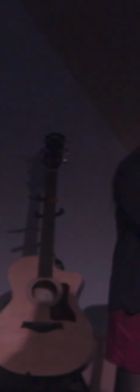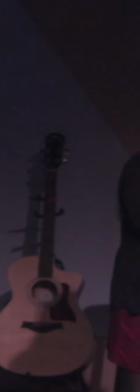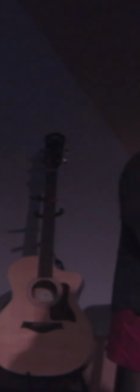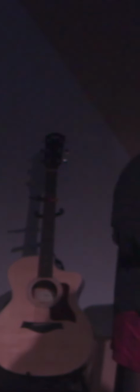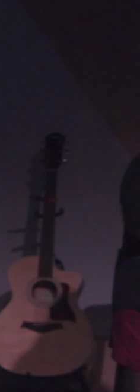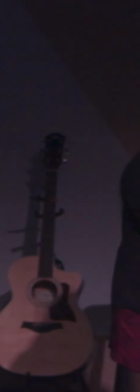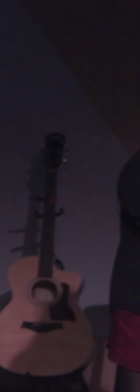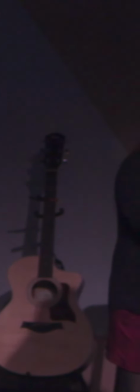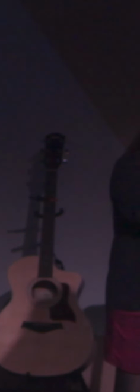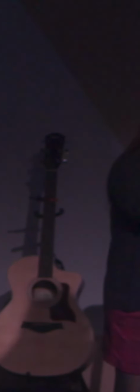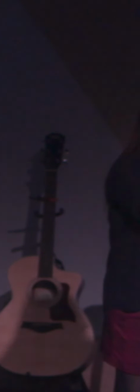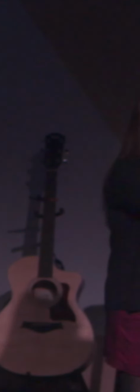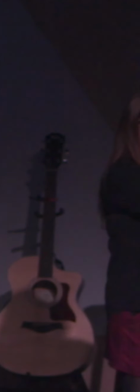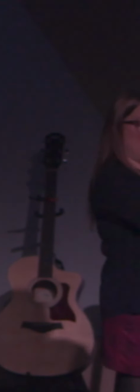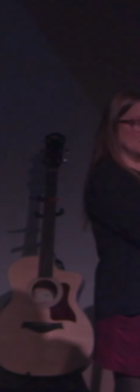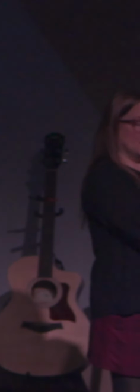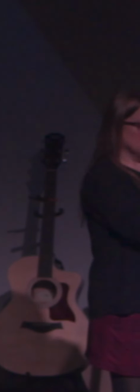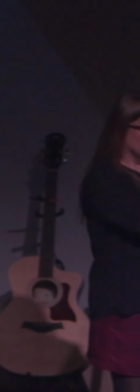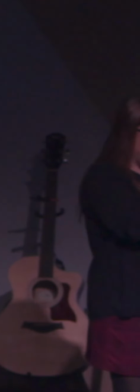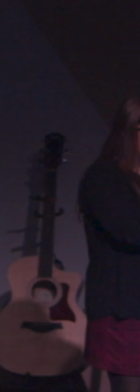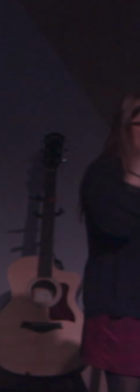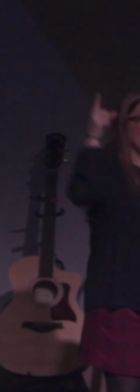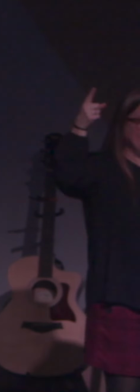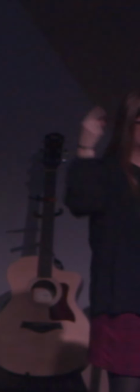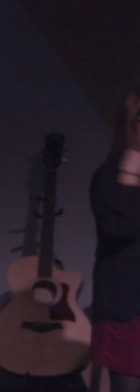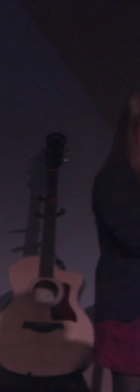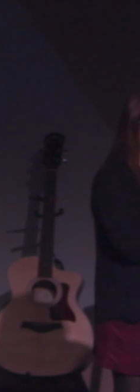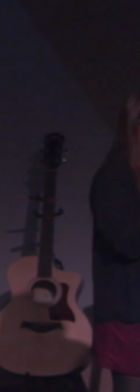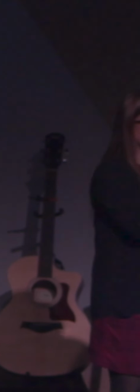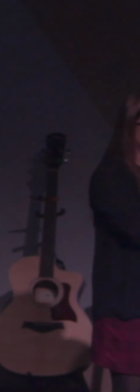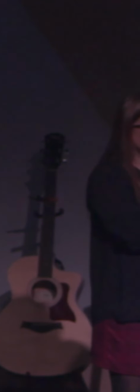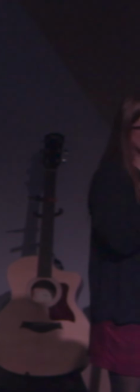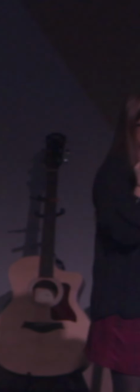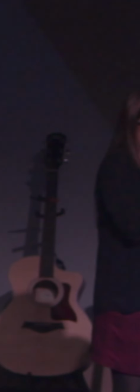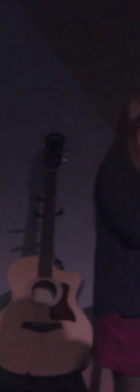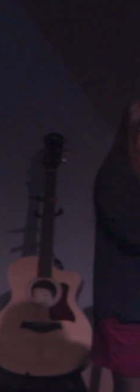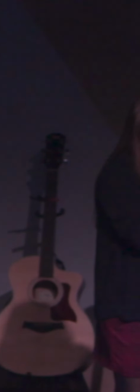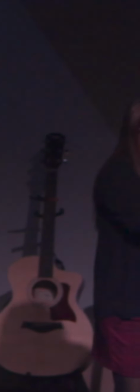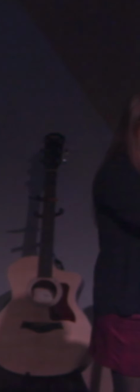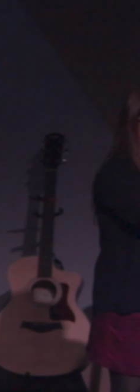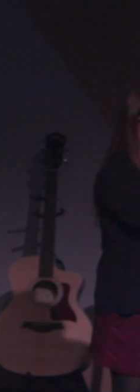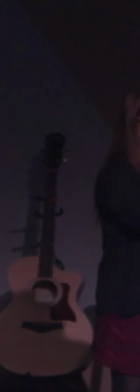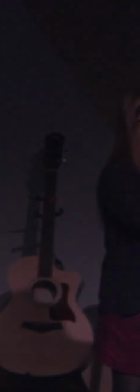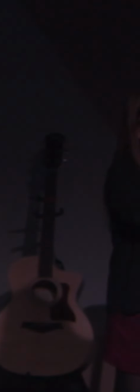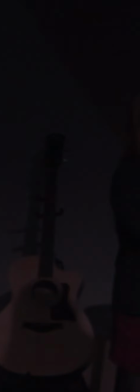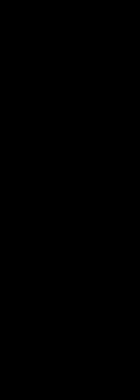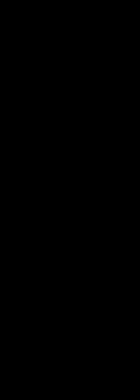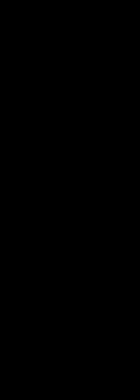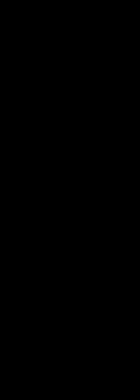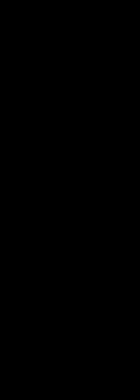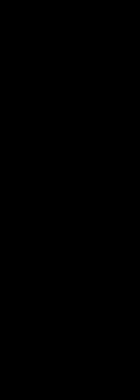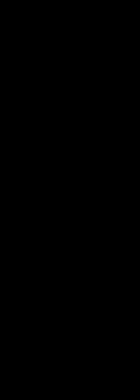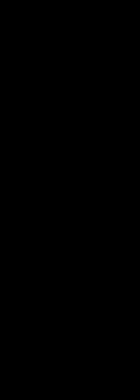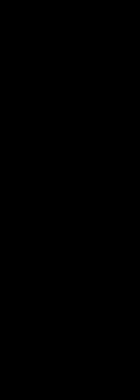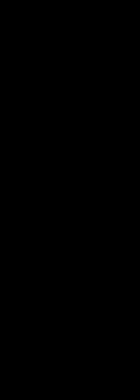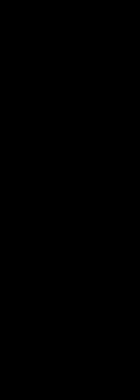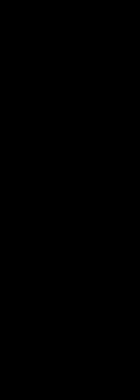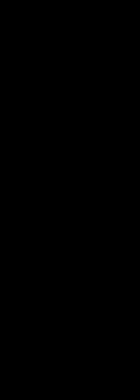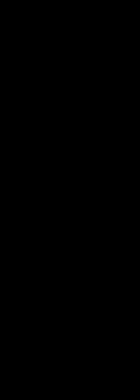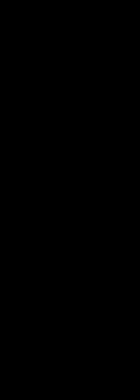even if the outcome isn't what you want it to be, He will give you the strength to make it through. That's my prayer over you today.